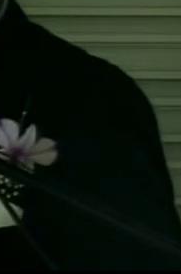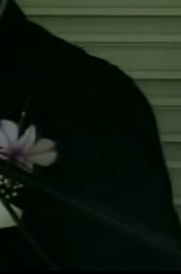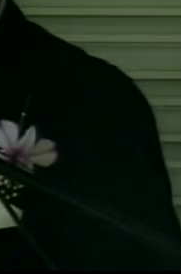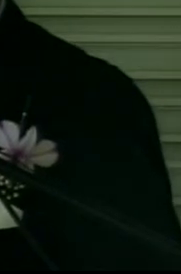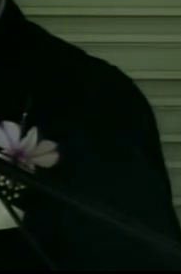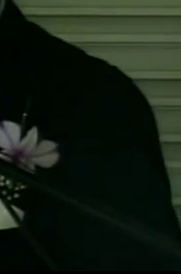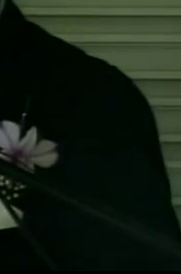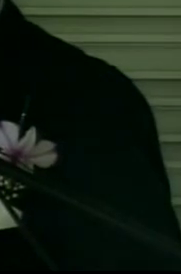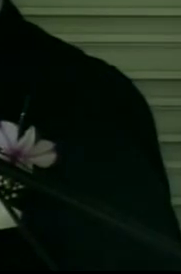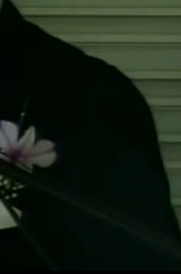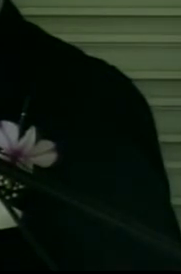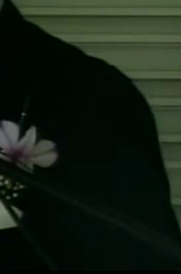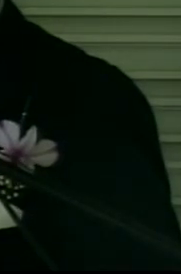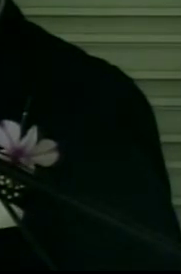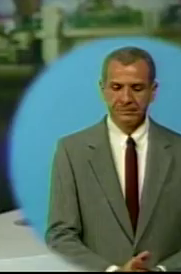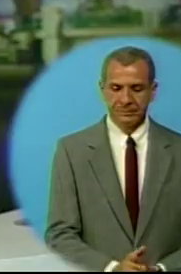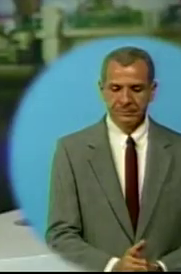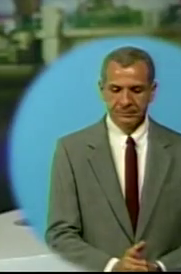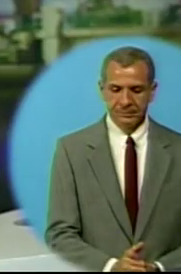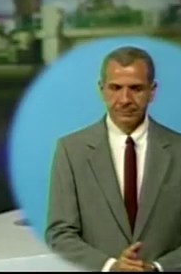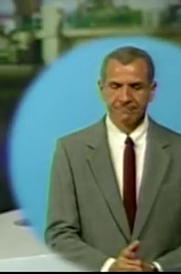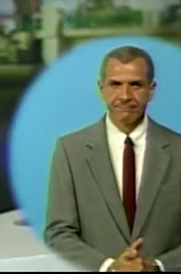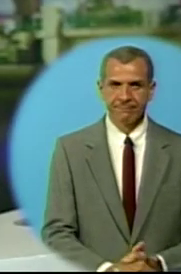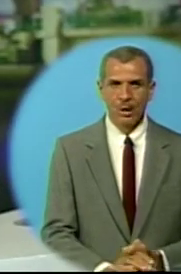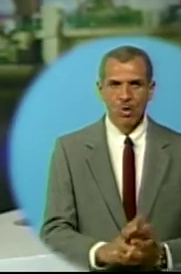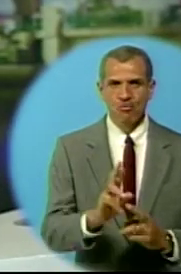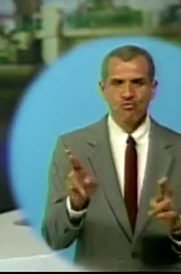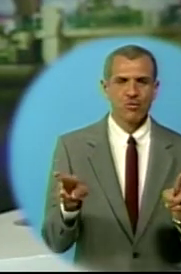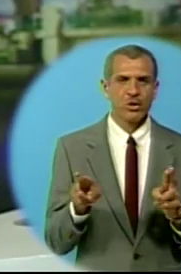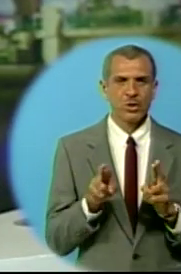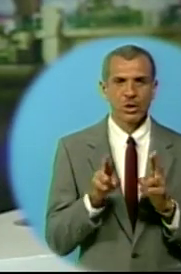do so, you should keep away from drugs and violence. Regional News Next